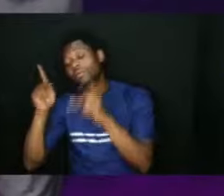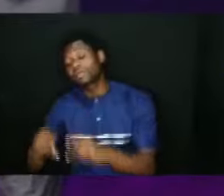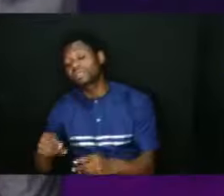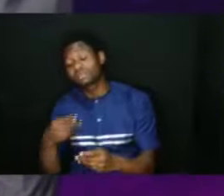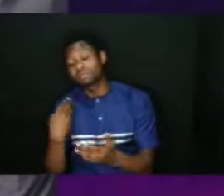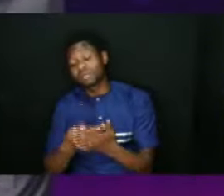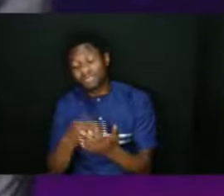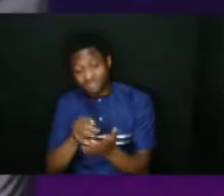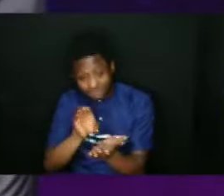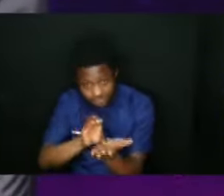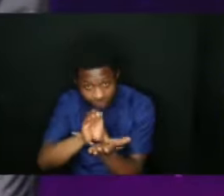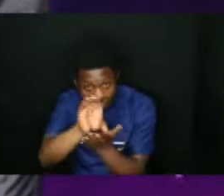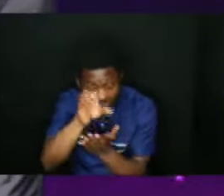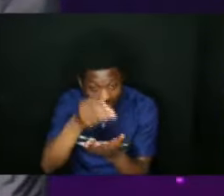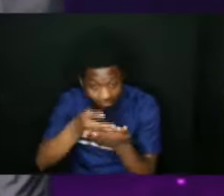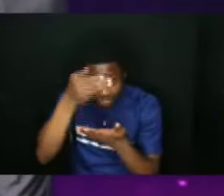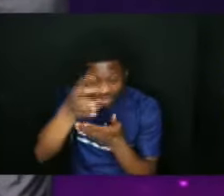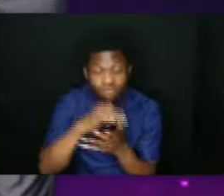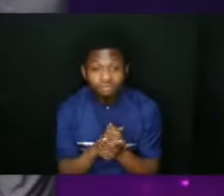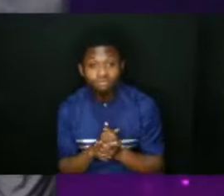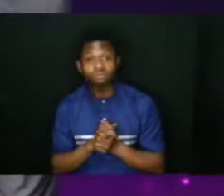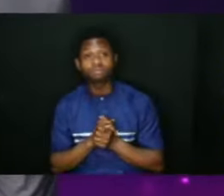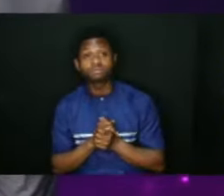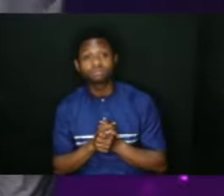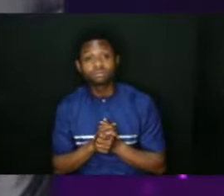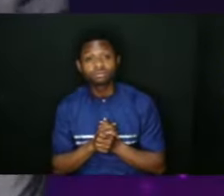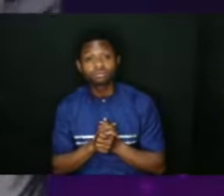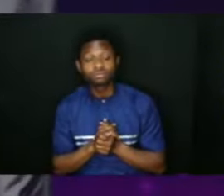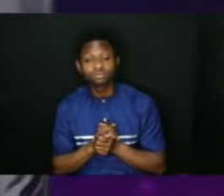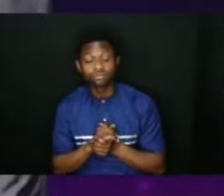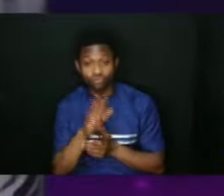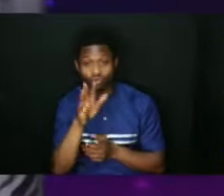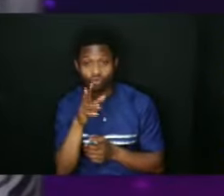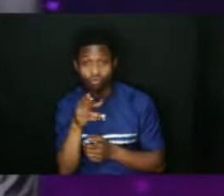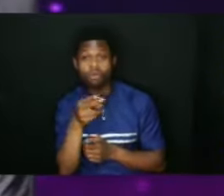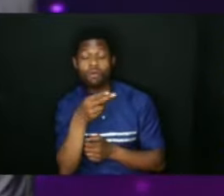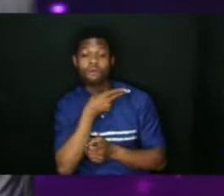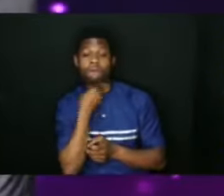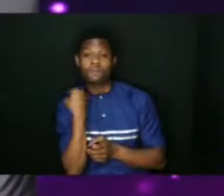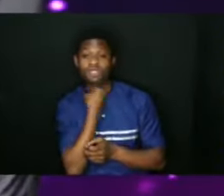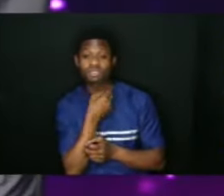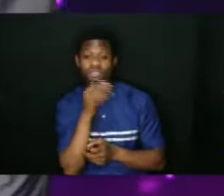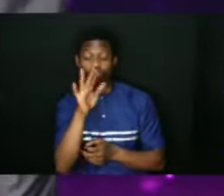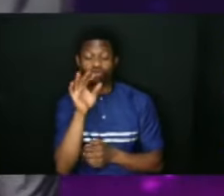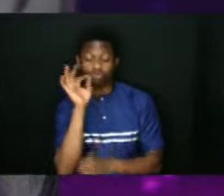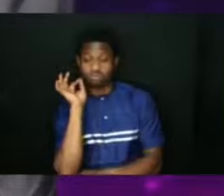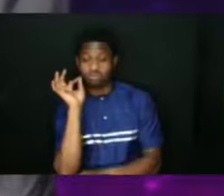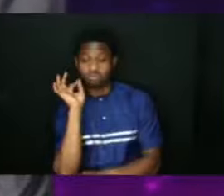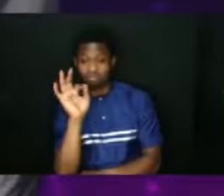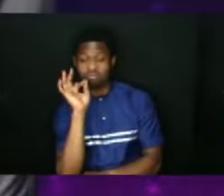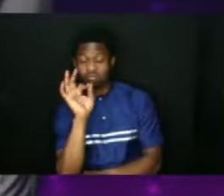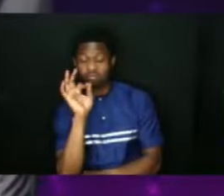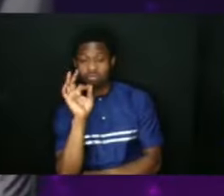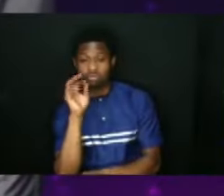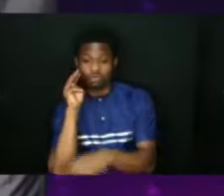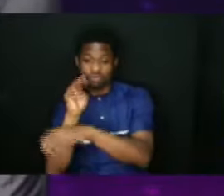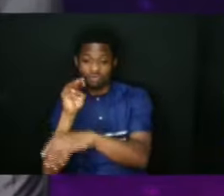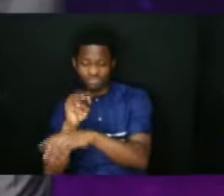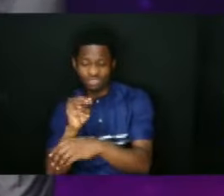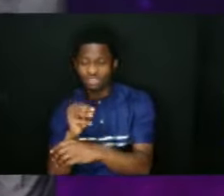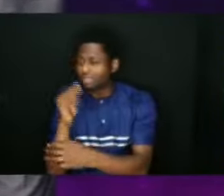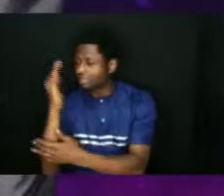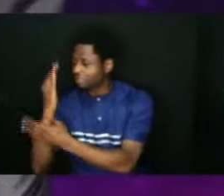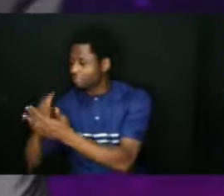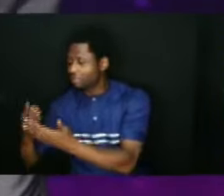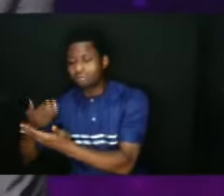Has someone purchased your ministry? So obi ato osumo adwuma. Has someone purchased your virginity?